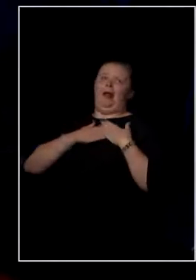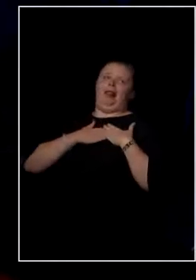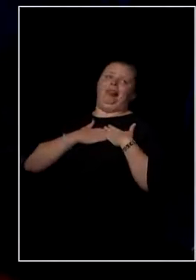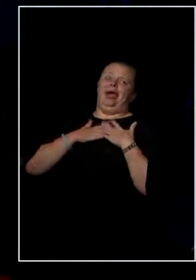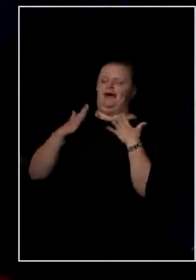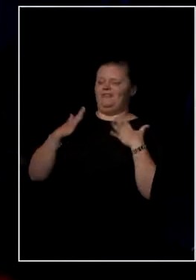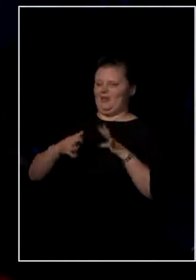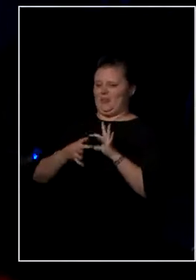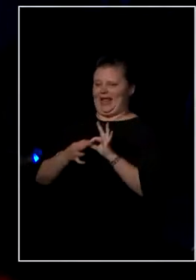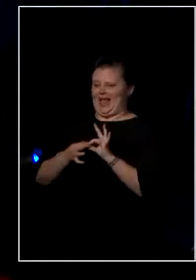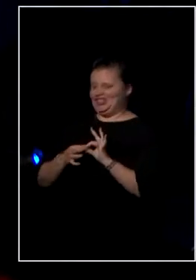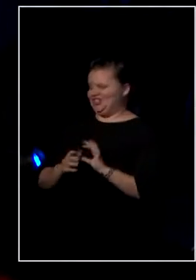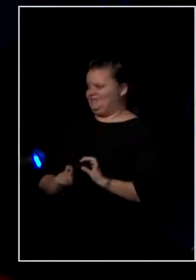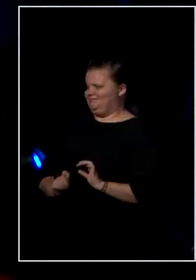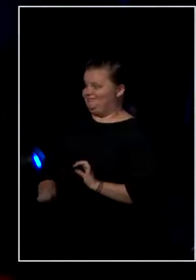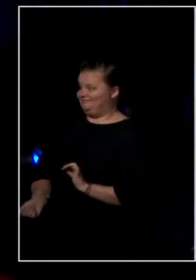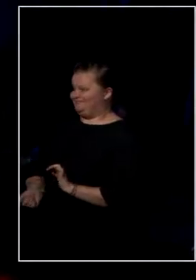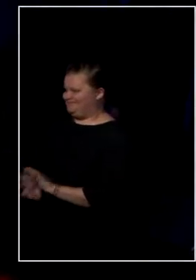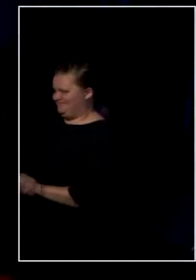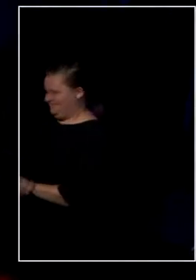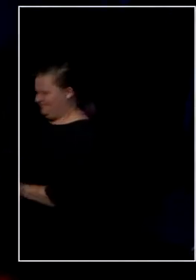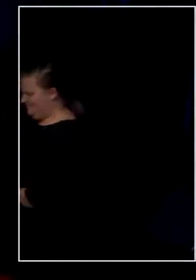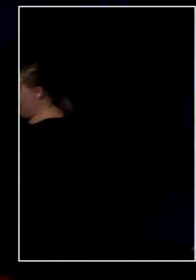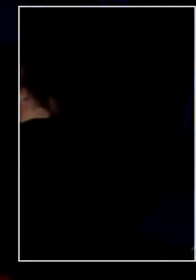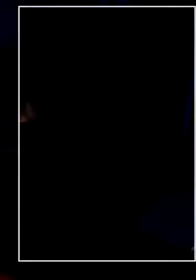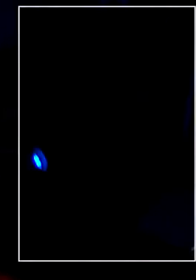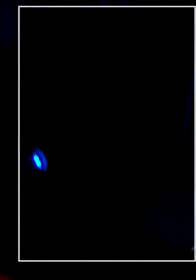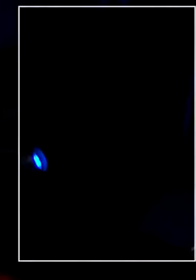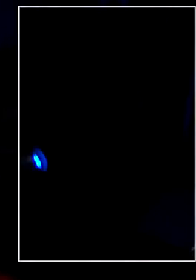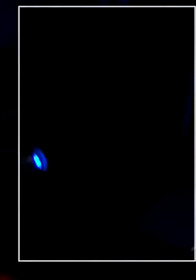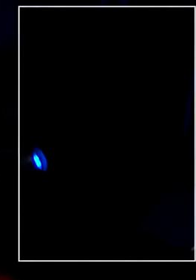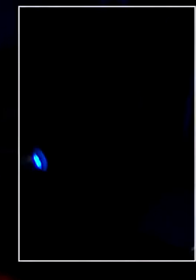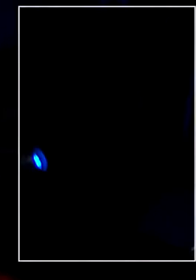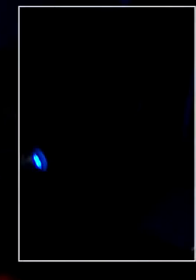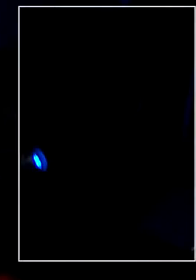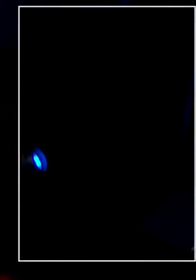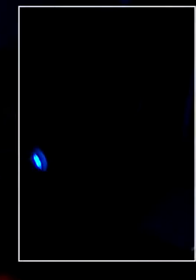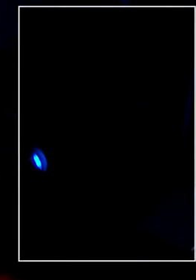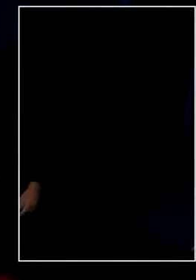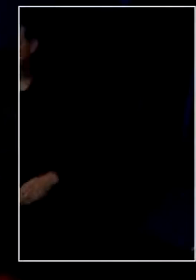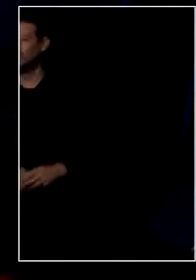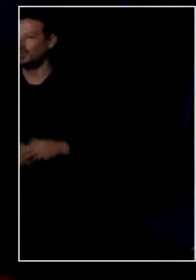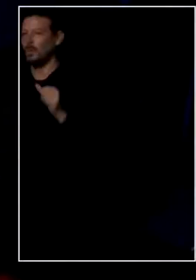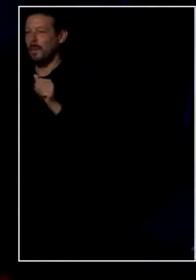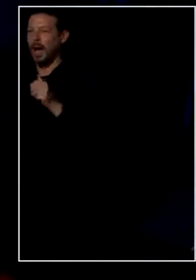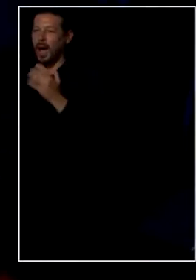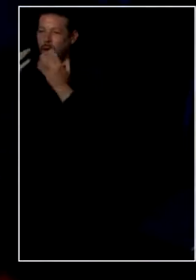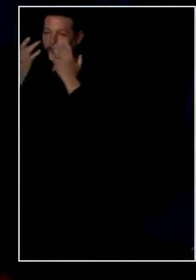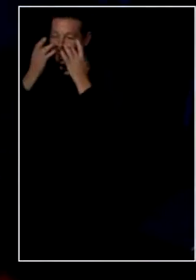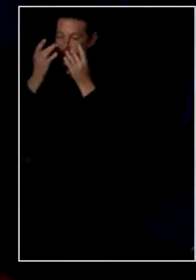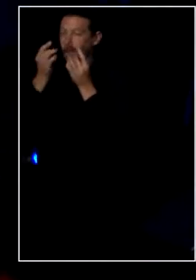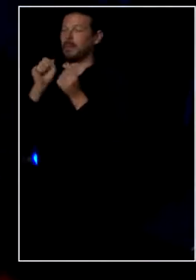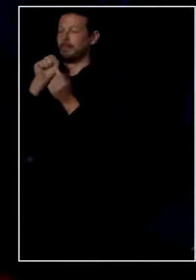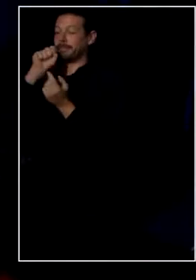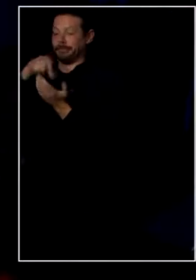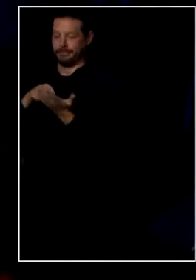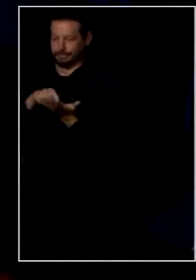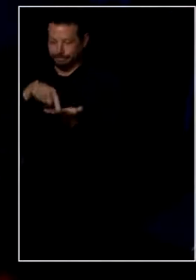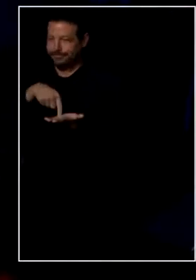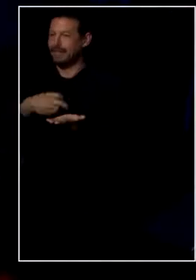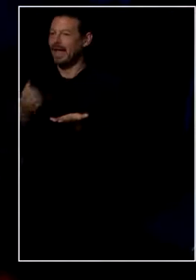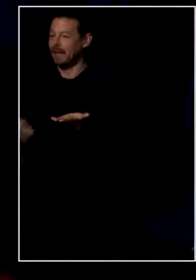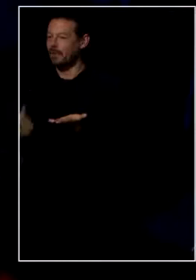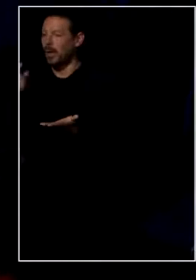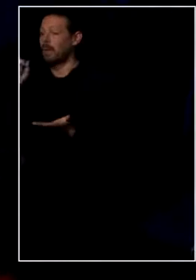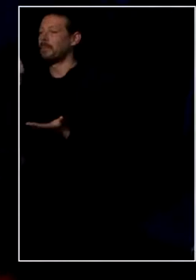connection. This lubes up my eyes so that I have one of the contacts finally pops out and into my hand. It works with the other